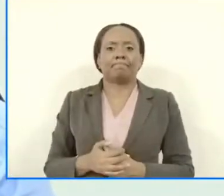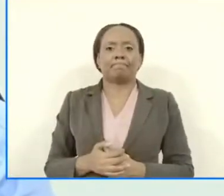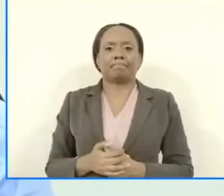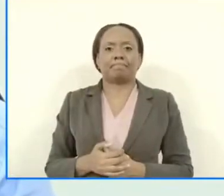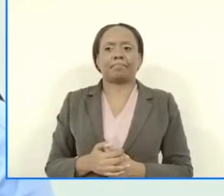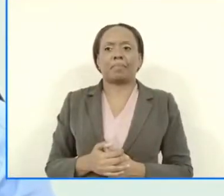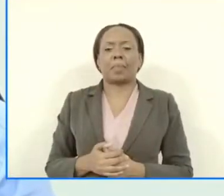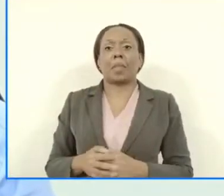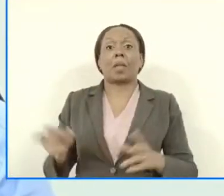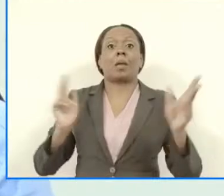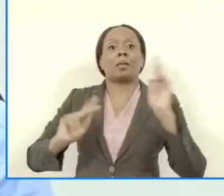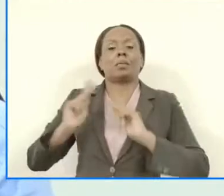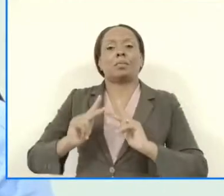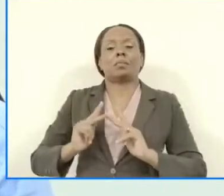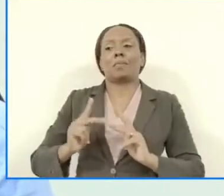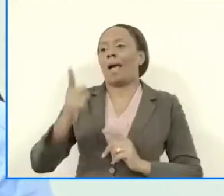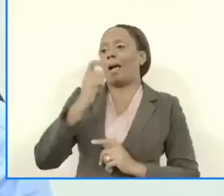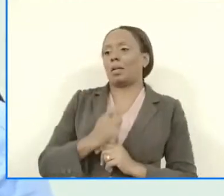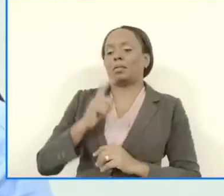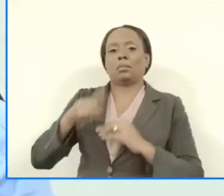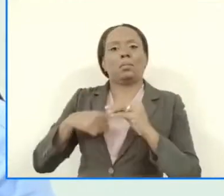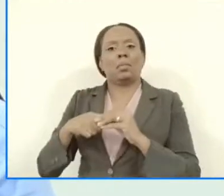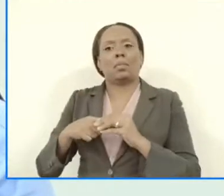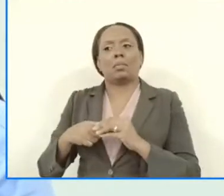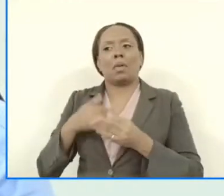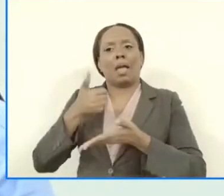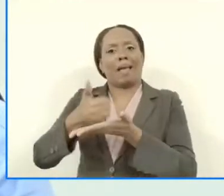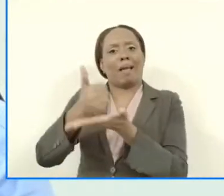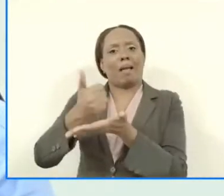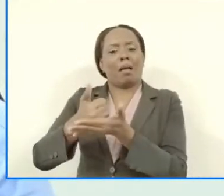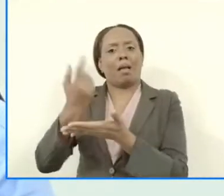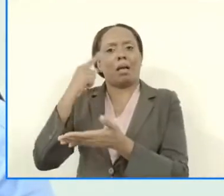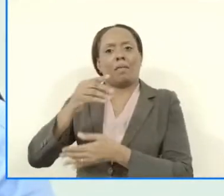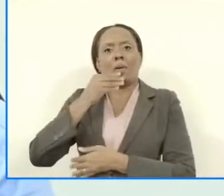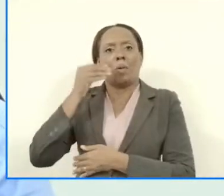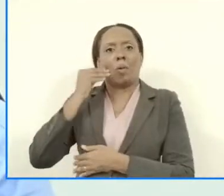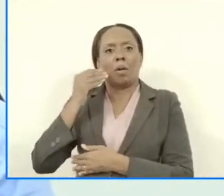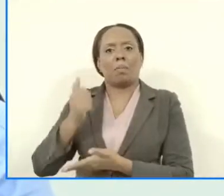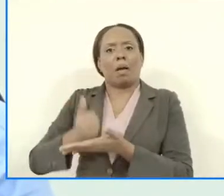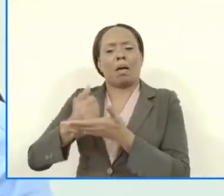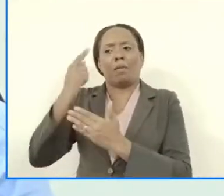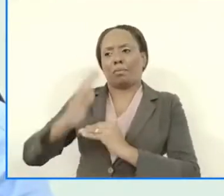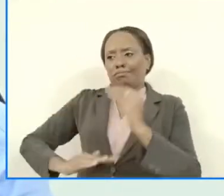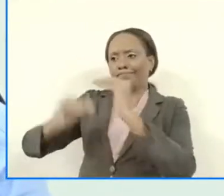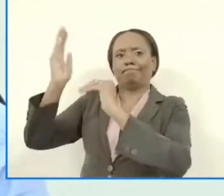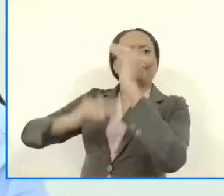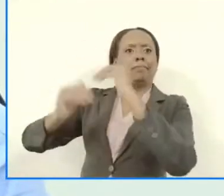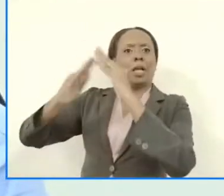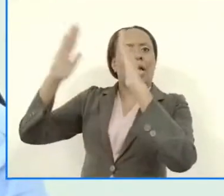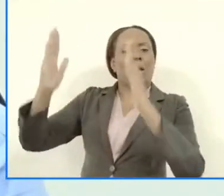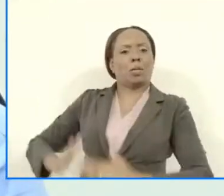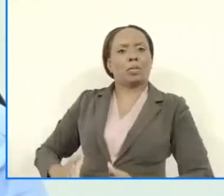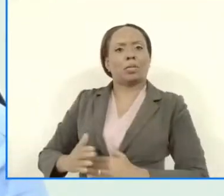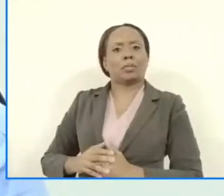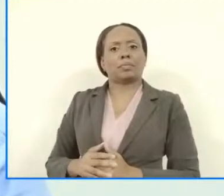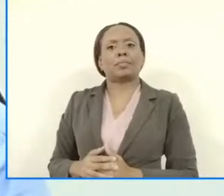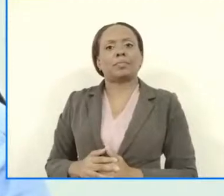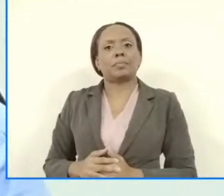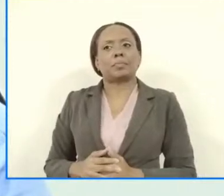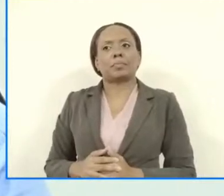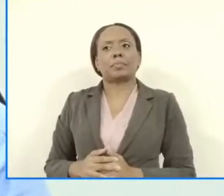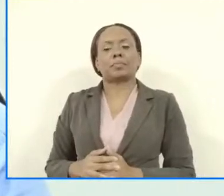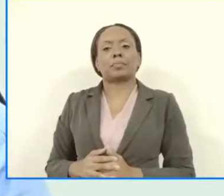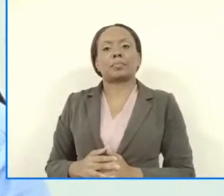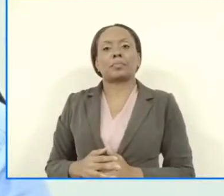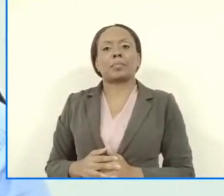the reconstruction or the assistance with homes. Priority is being and must be given first